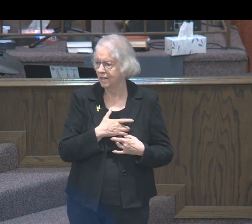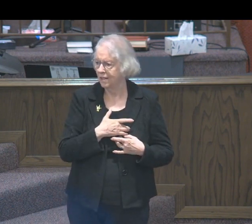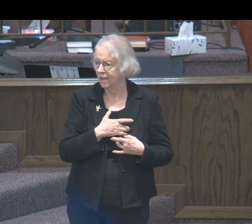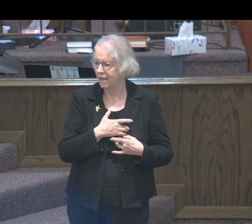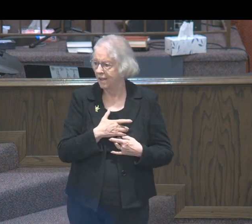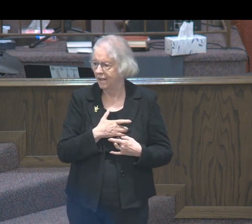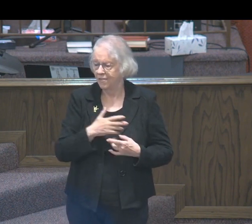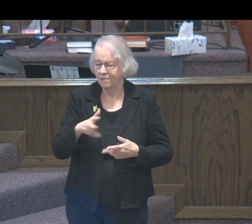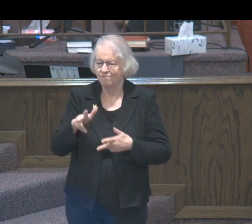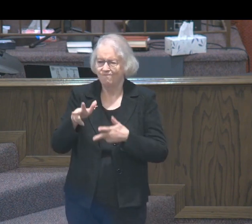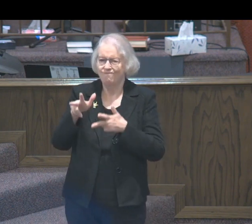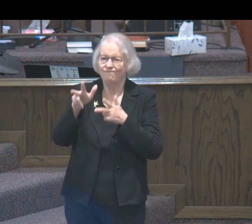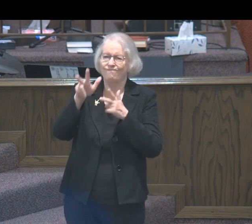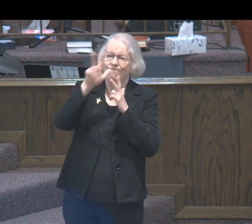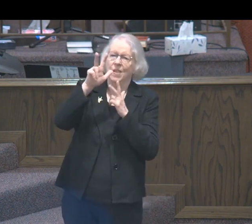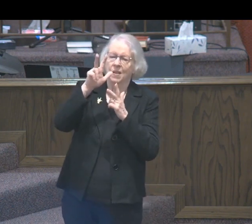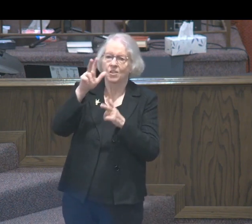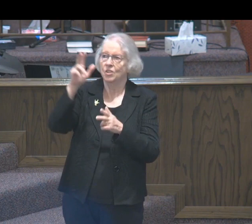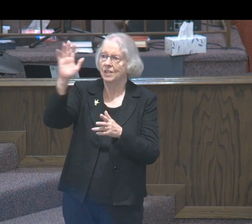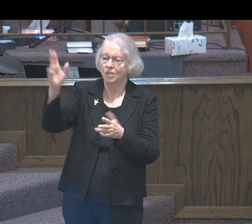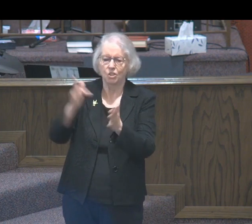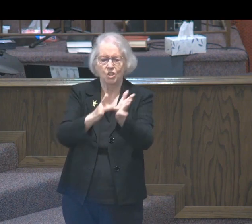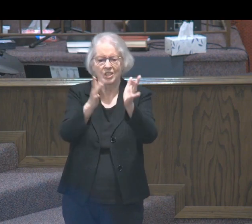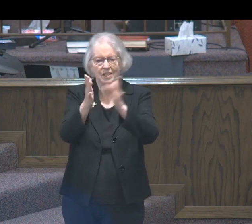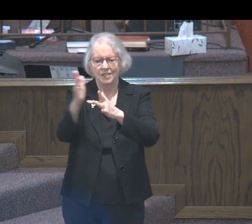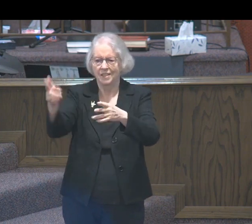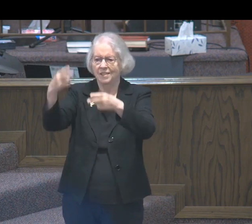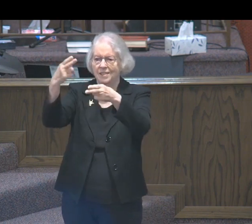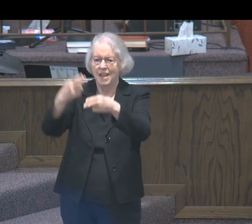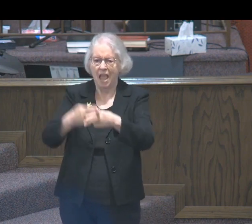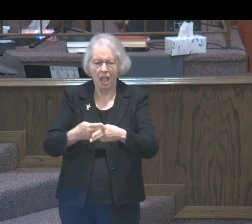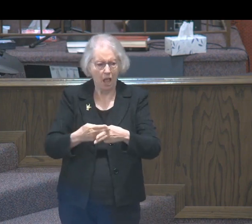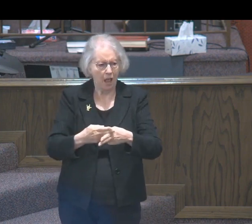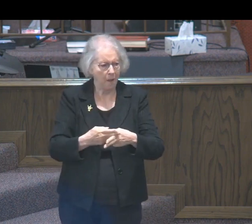The majesty of the Lord.